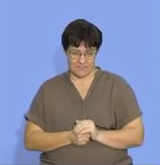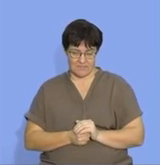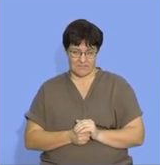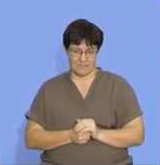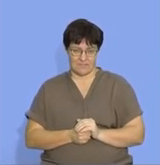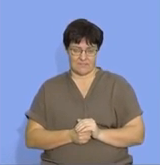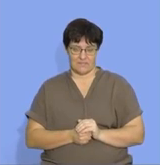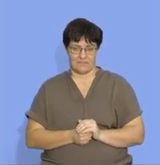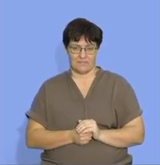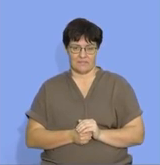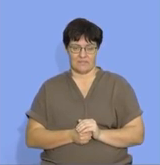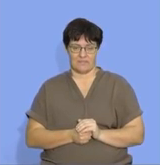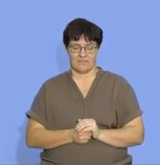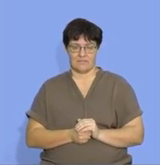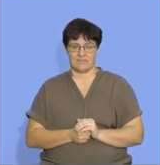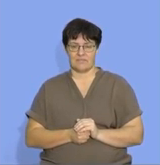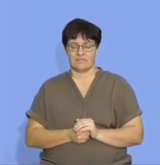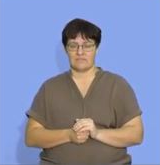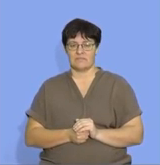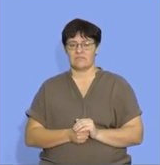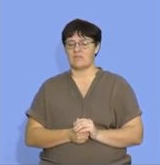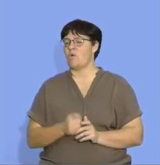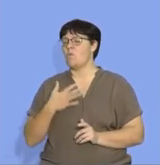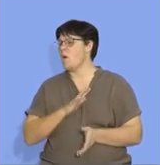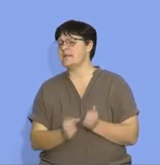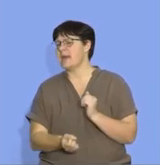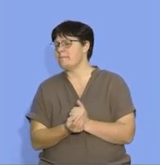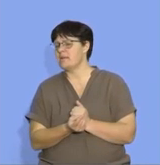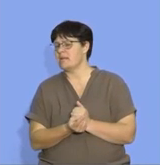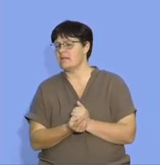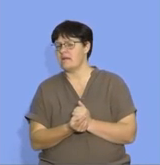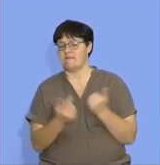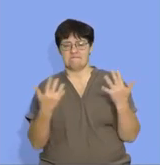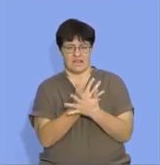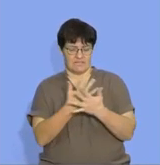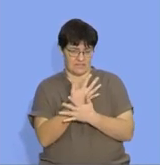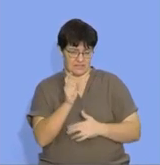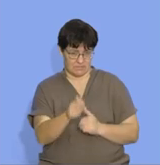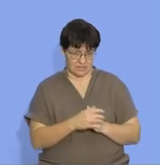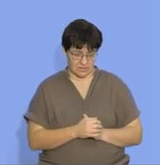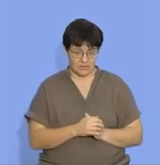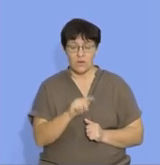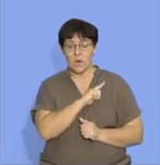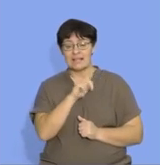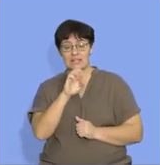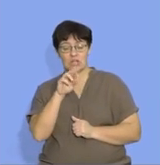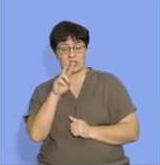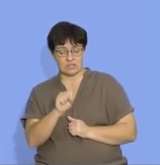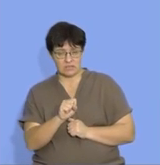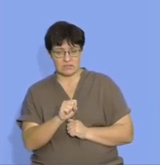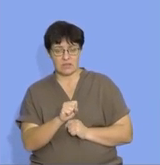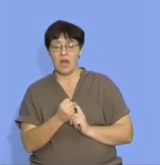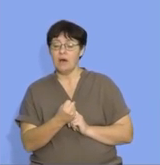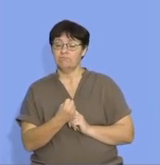bacteria, right? And we want that to happen quickly, because with tetanus, if we get